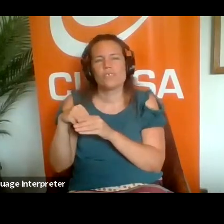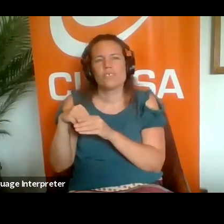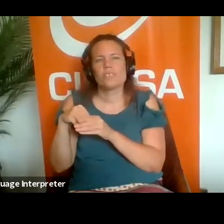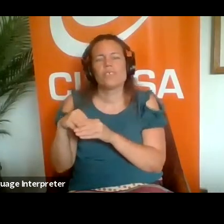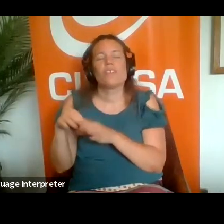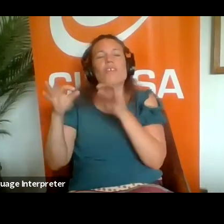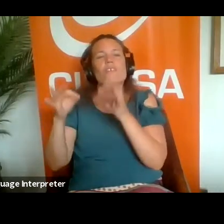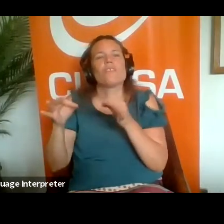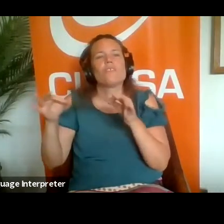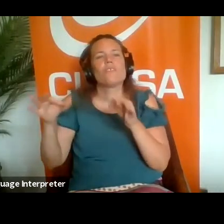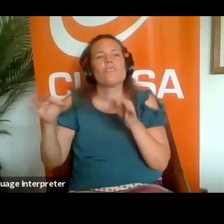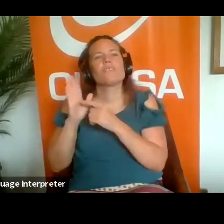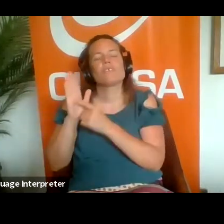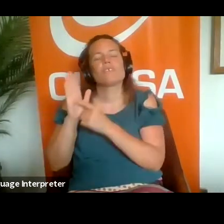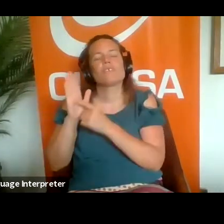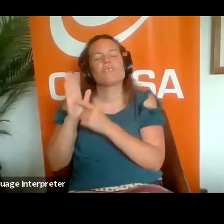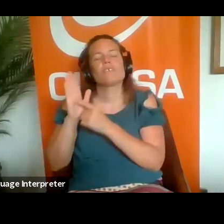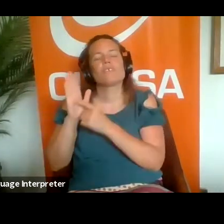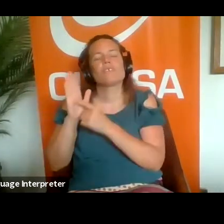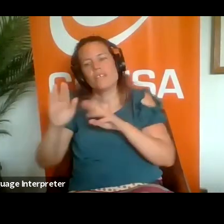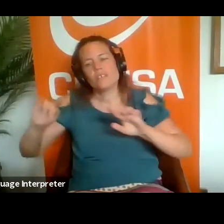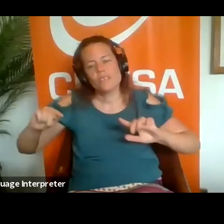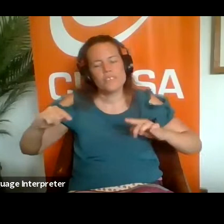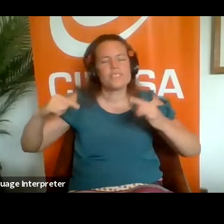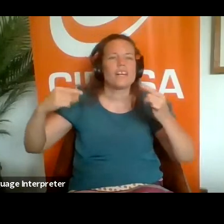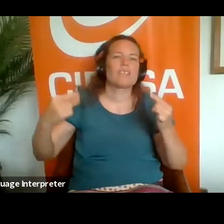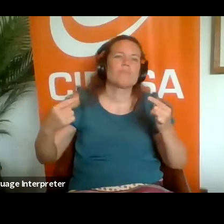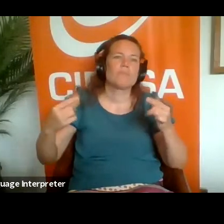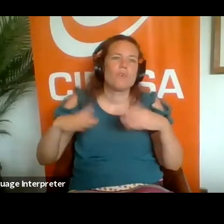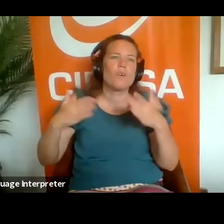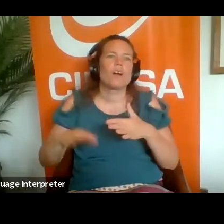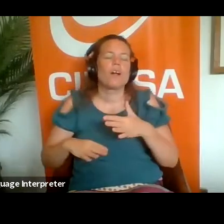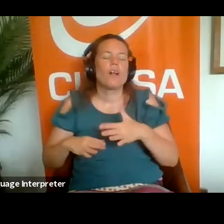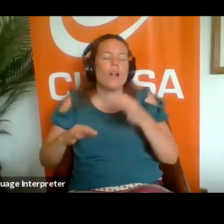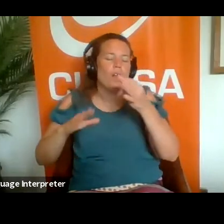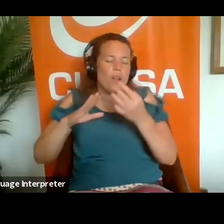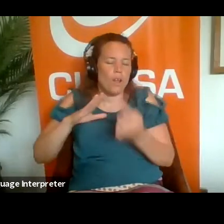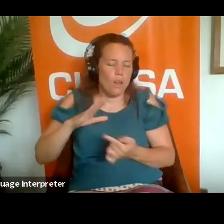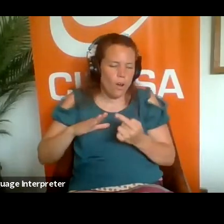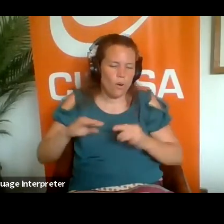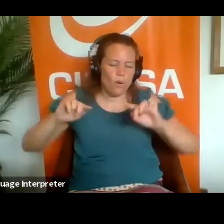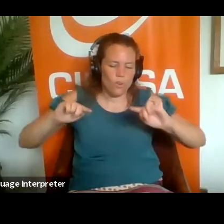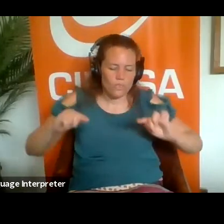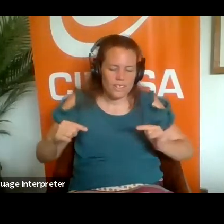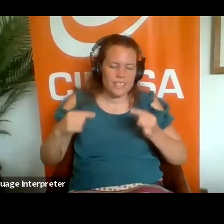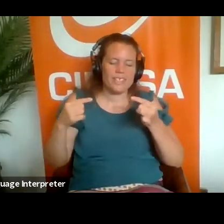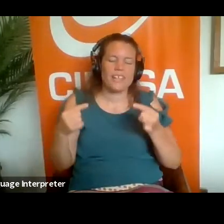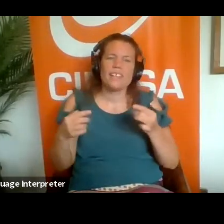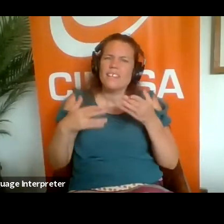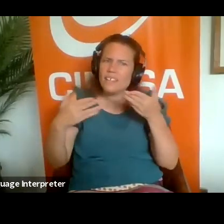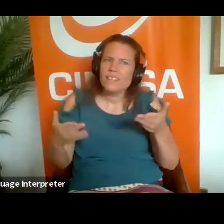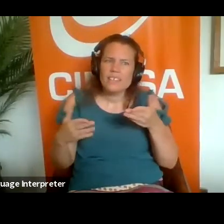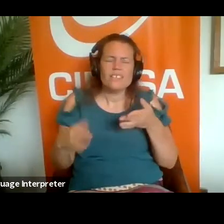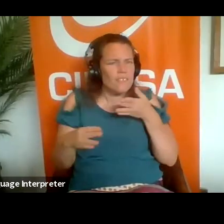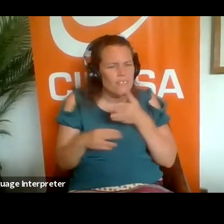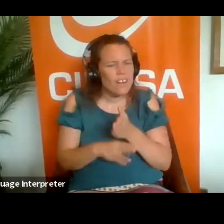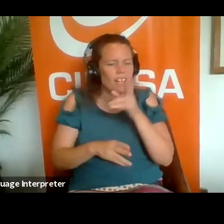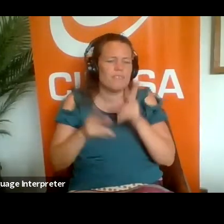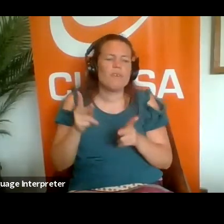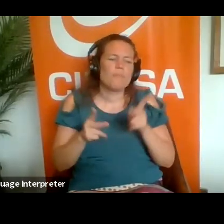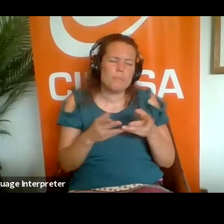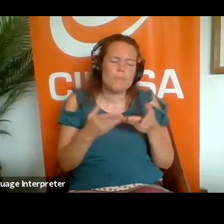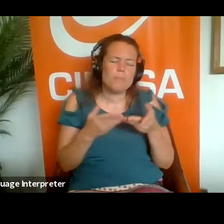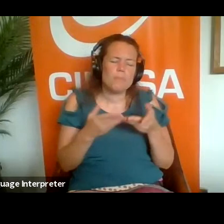things like a political disagreement, local dissent, which is a right for people to have. And